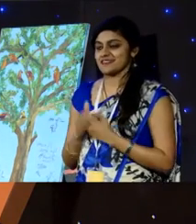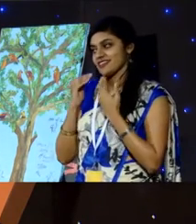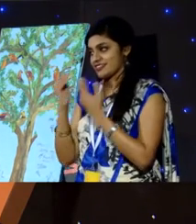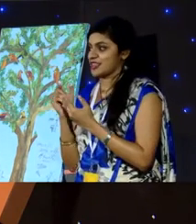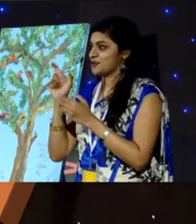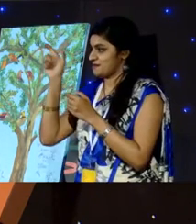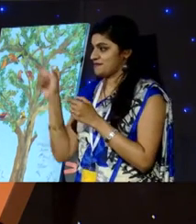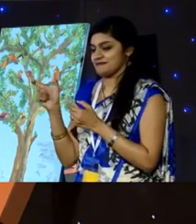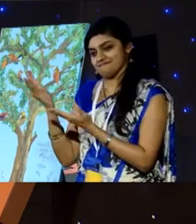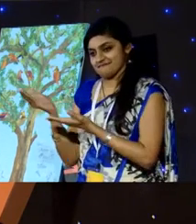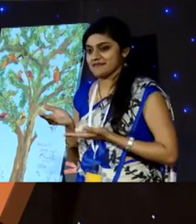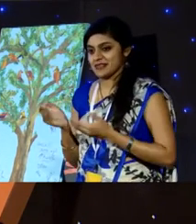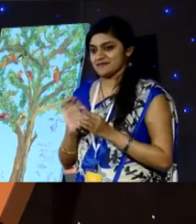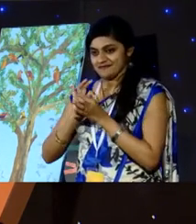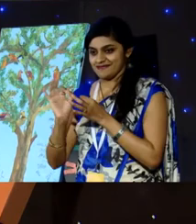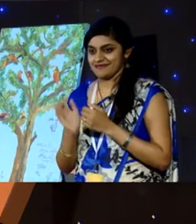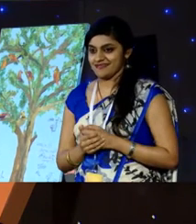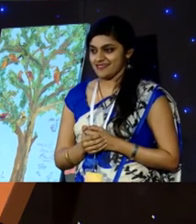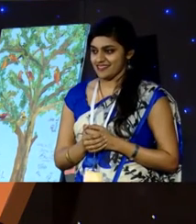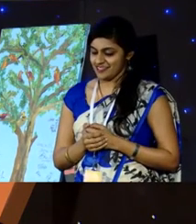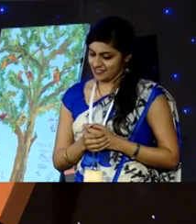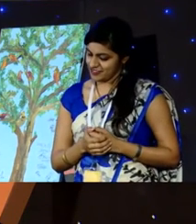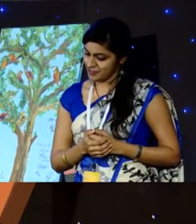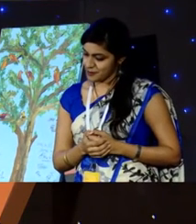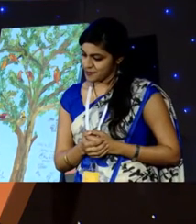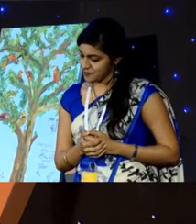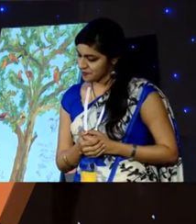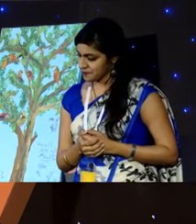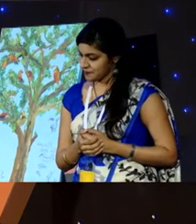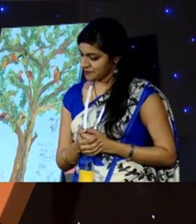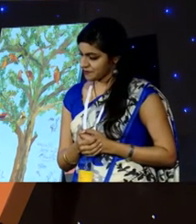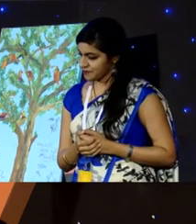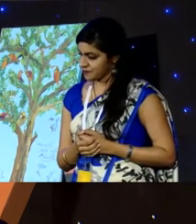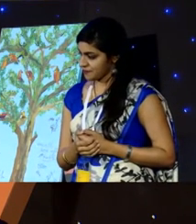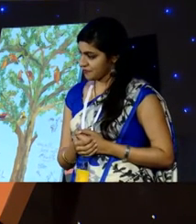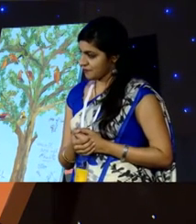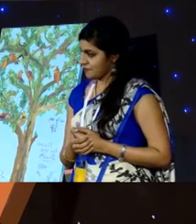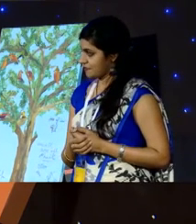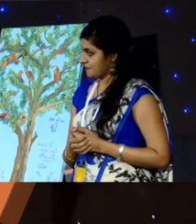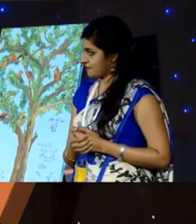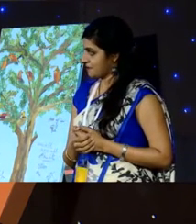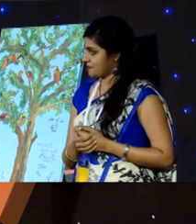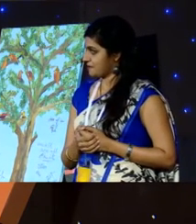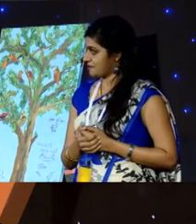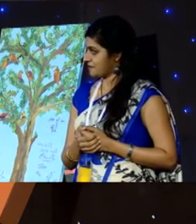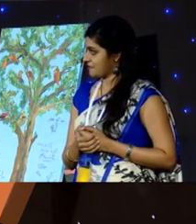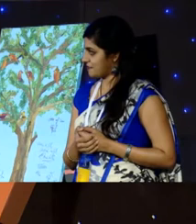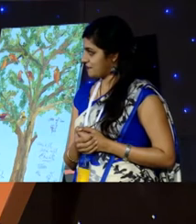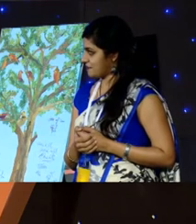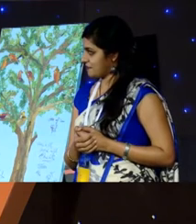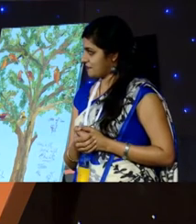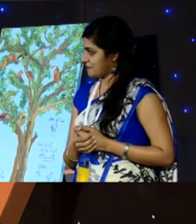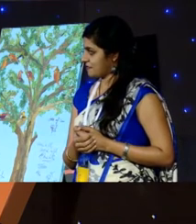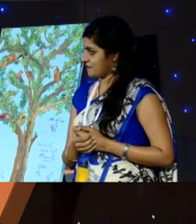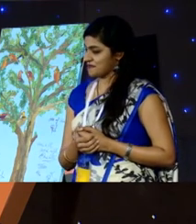team. Like Rajdeep, I got just, I think, 2 months' notice that I'm going to be